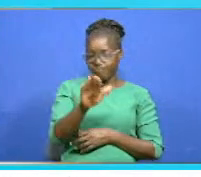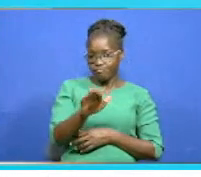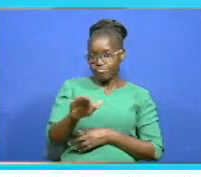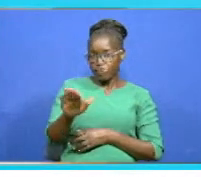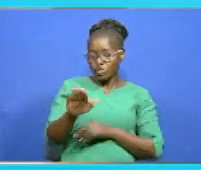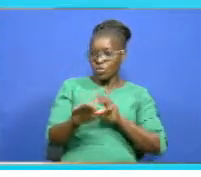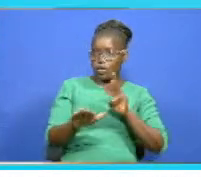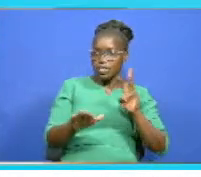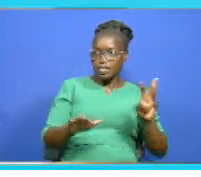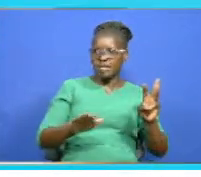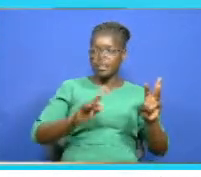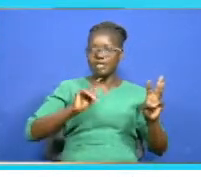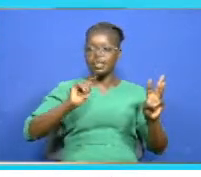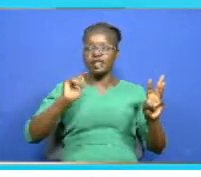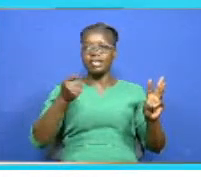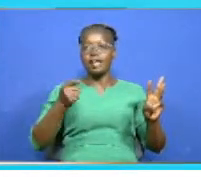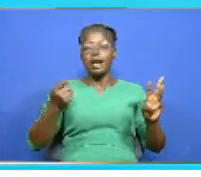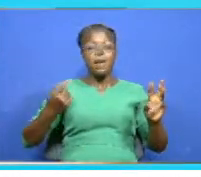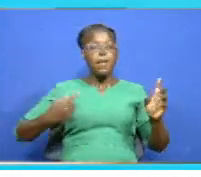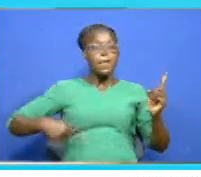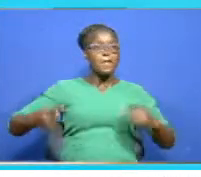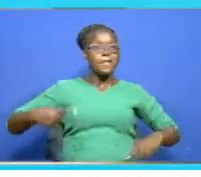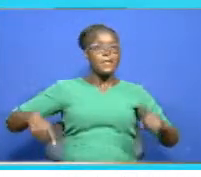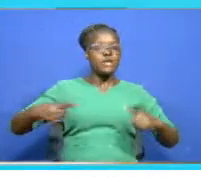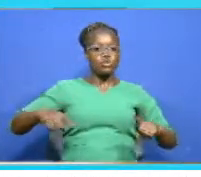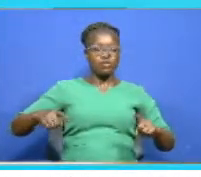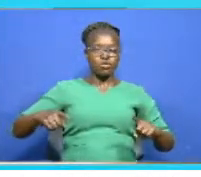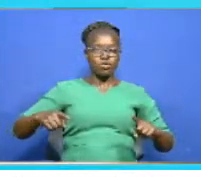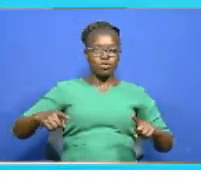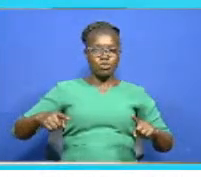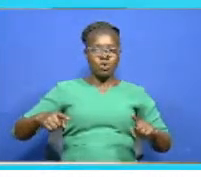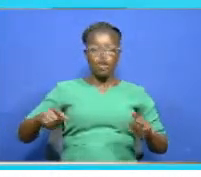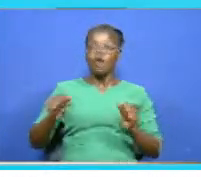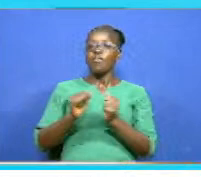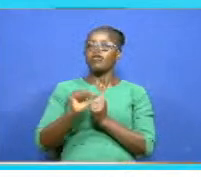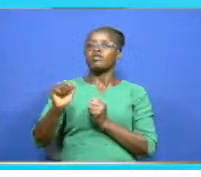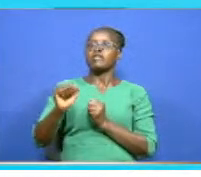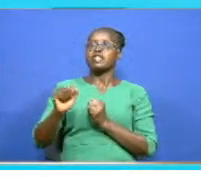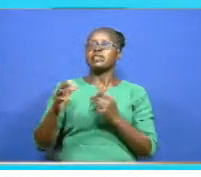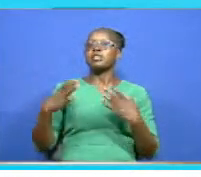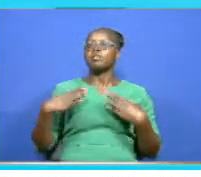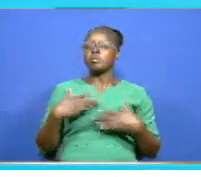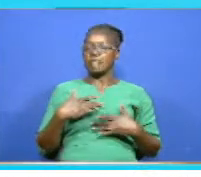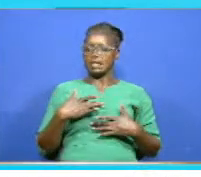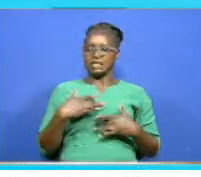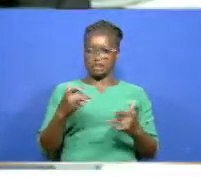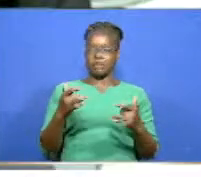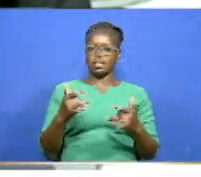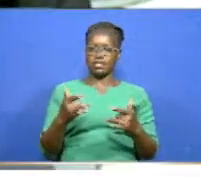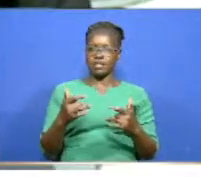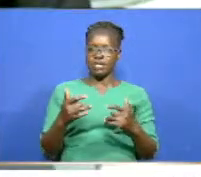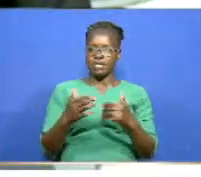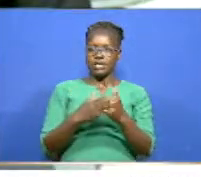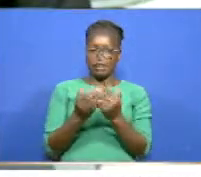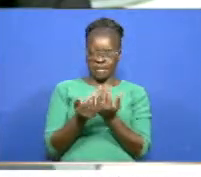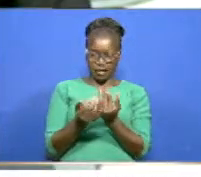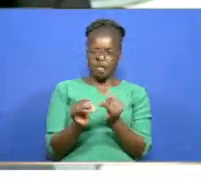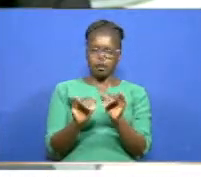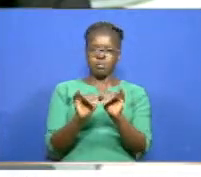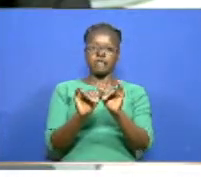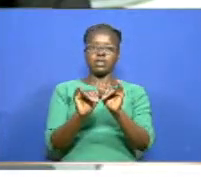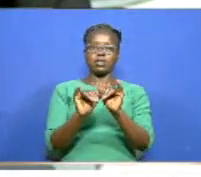Western Kenya. And of course, Matungu by-election has attracted 15 candidates, of which 9 are independent candidates,